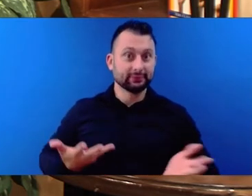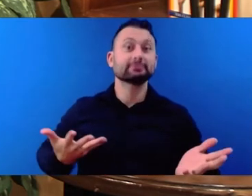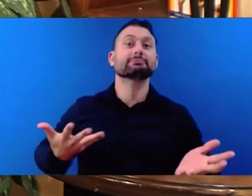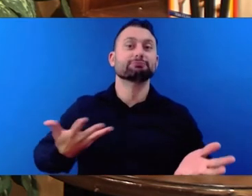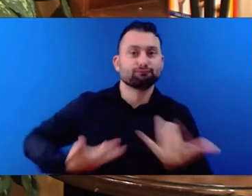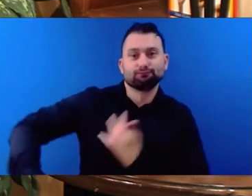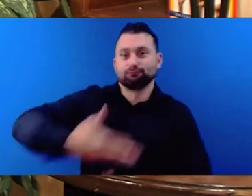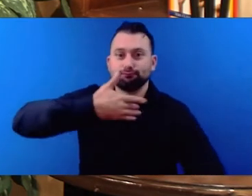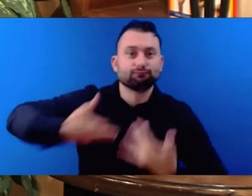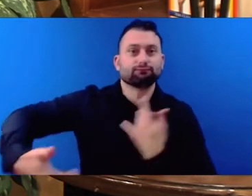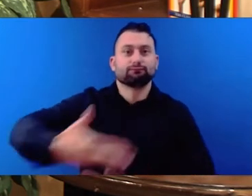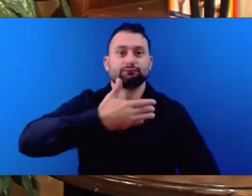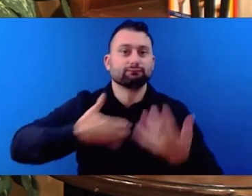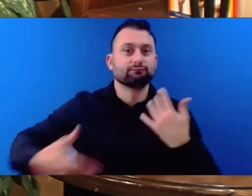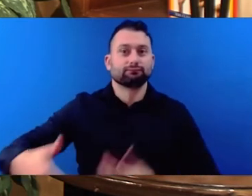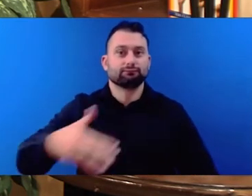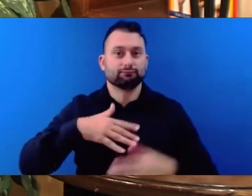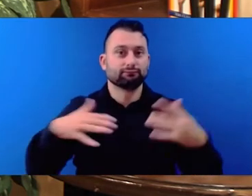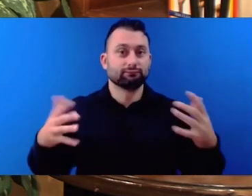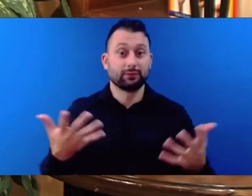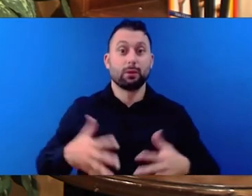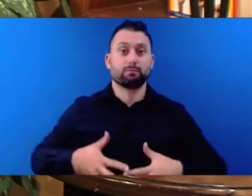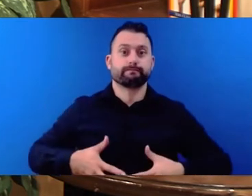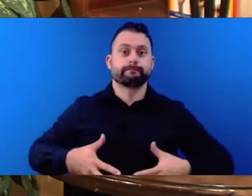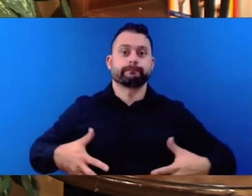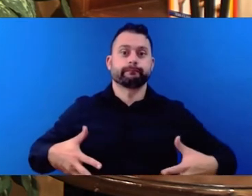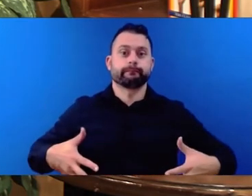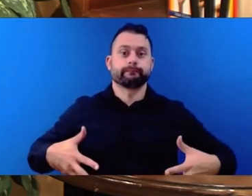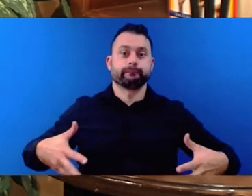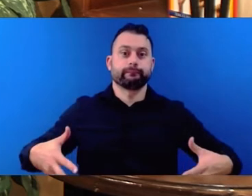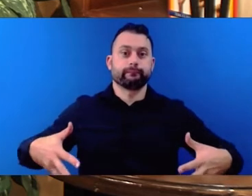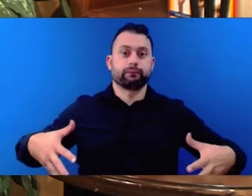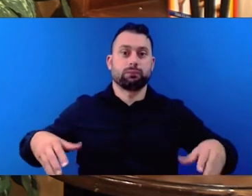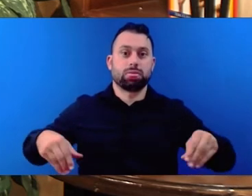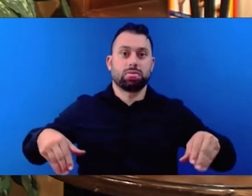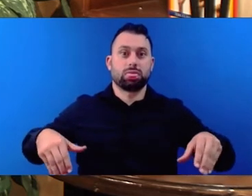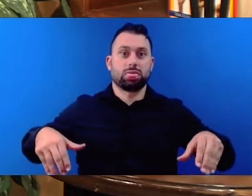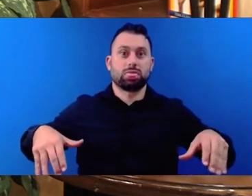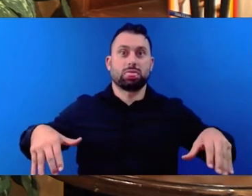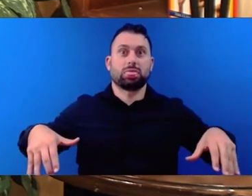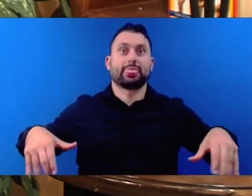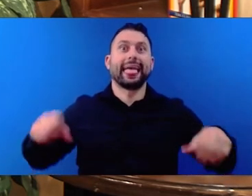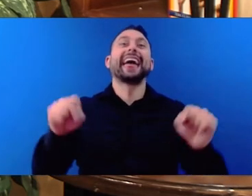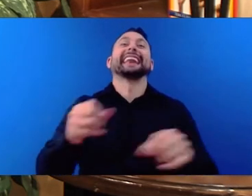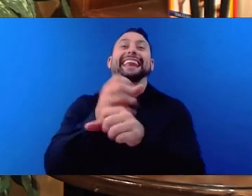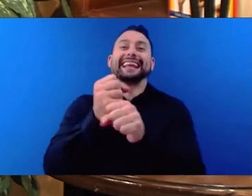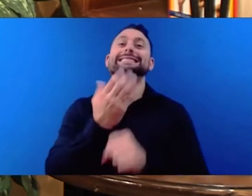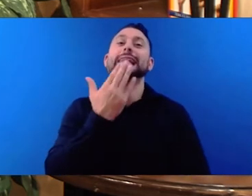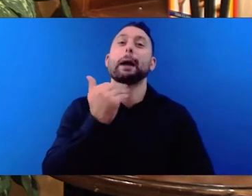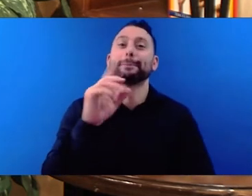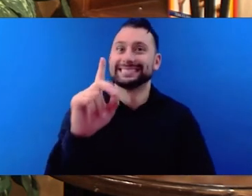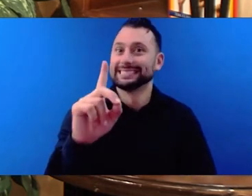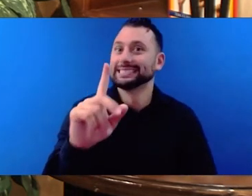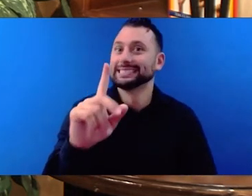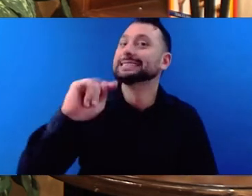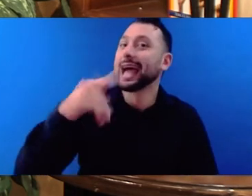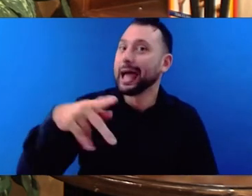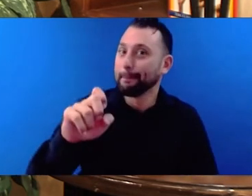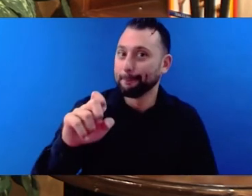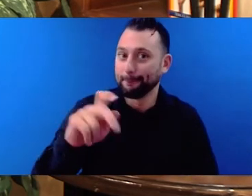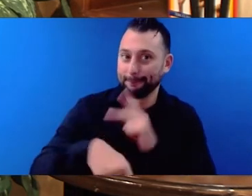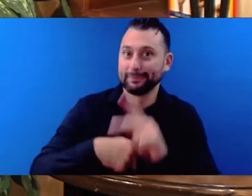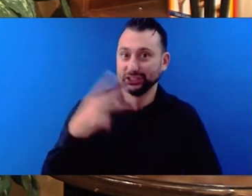well. Another risk factor is smoking. So that is something that can also increase the